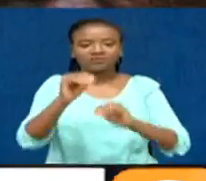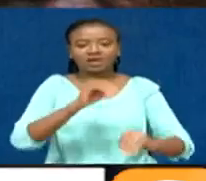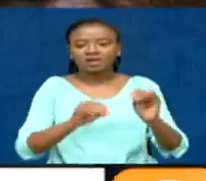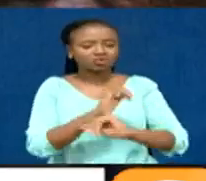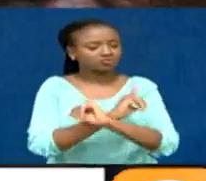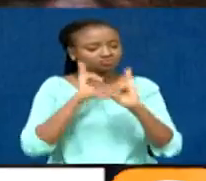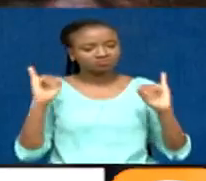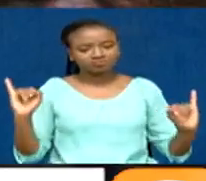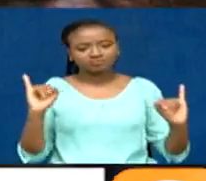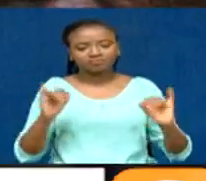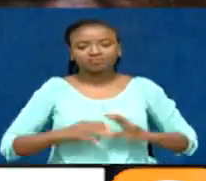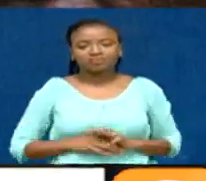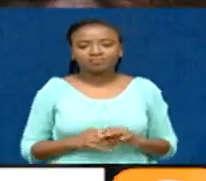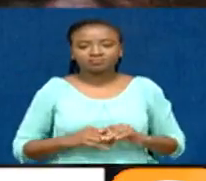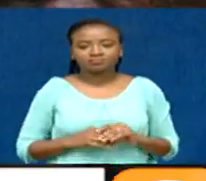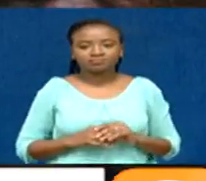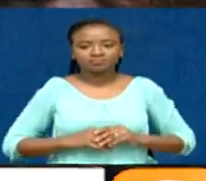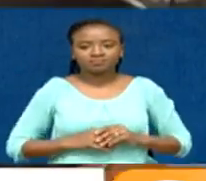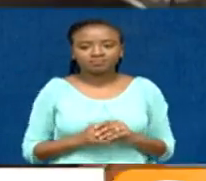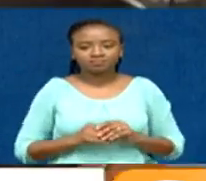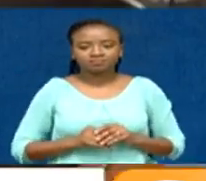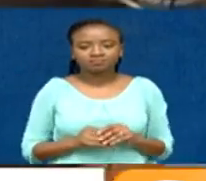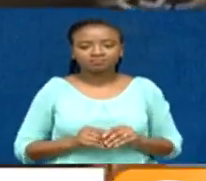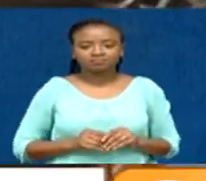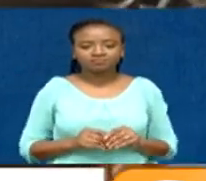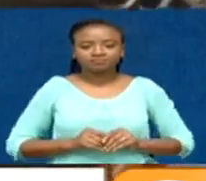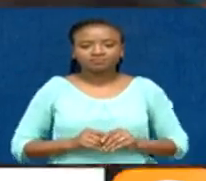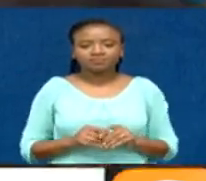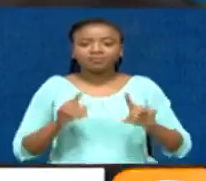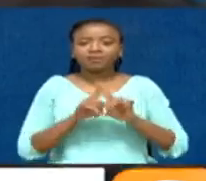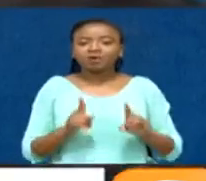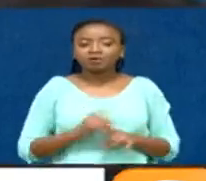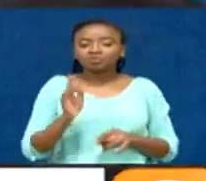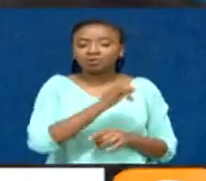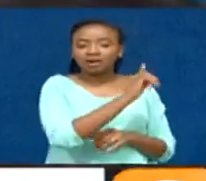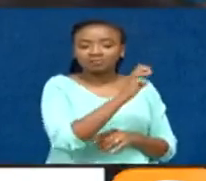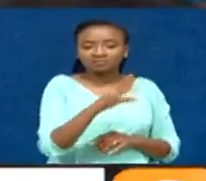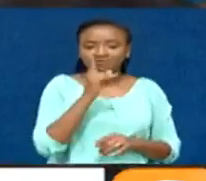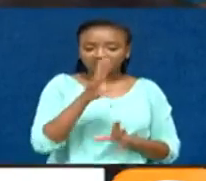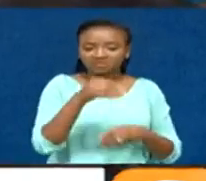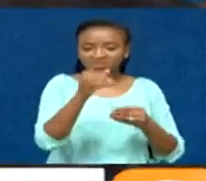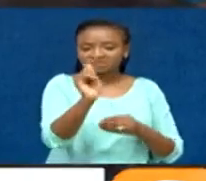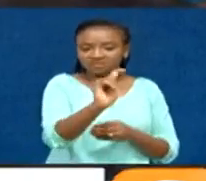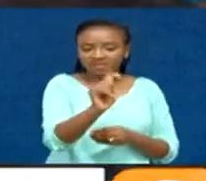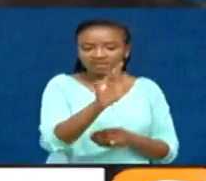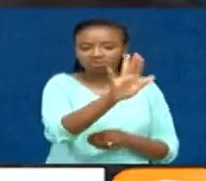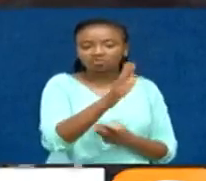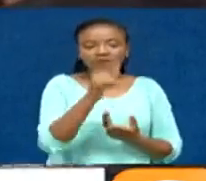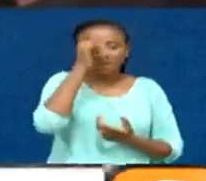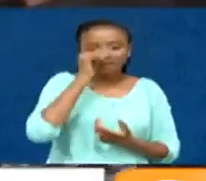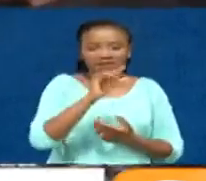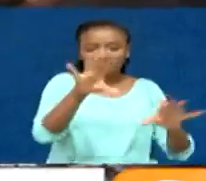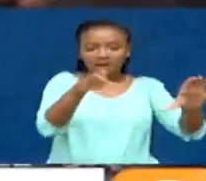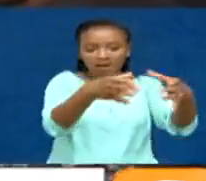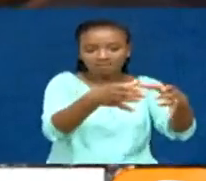impartial, credible and transparent general election. IEBC awarded the elections technology tender to Smartmatics